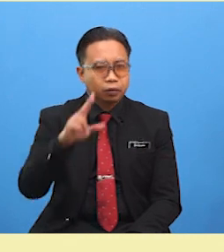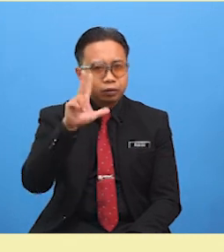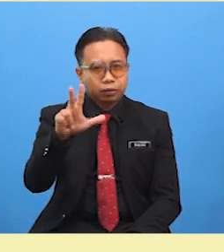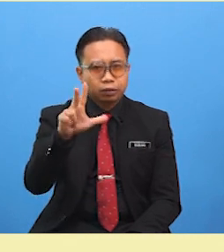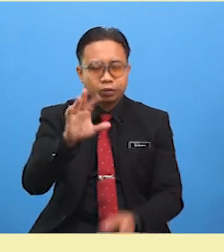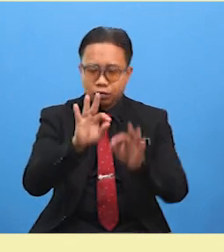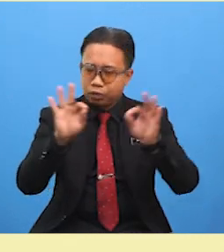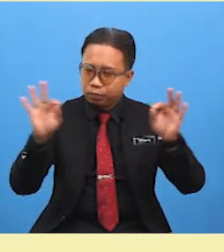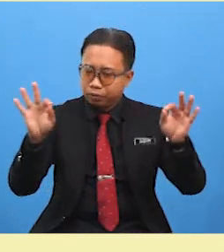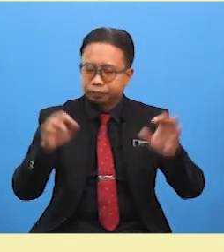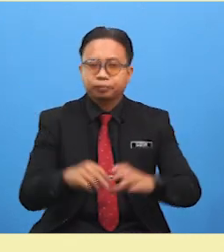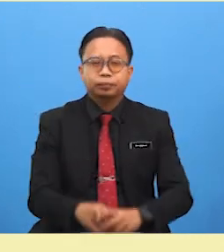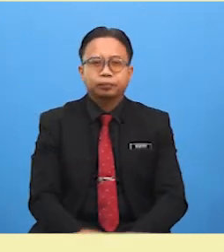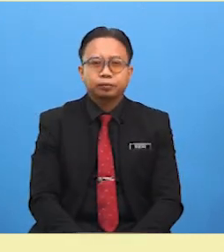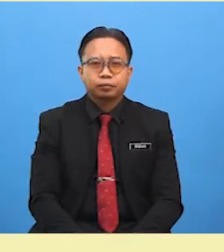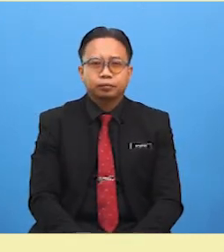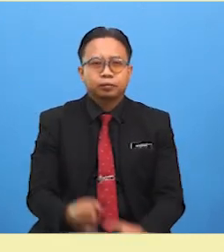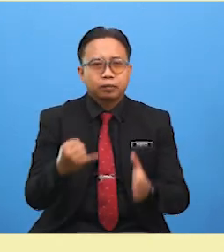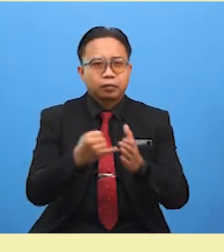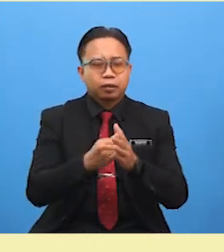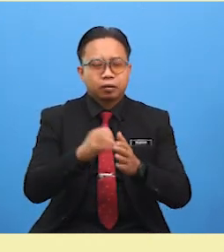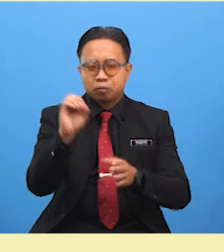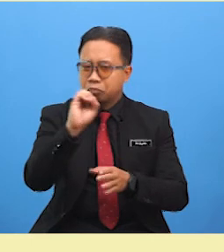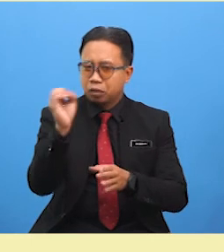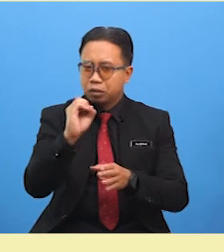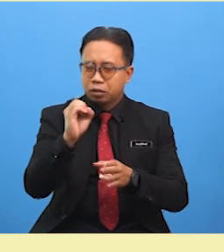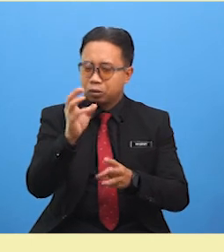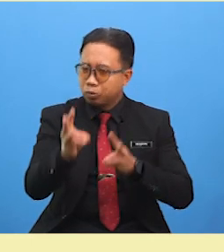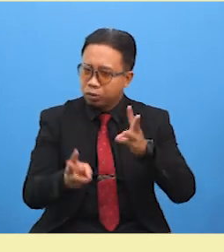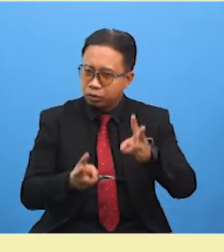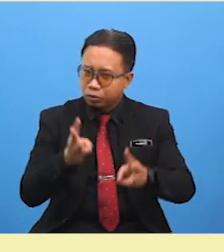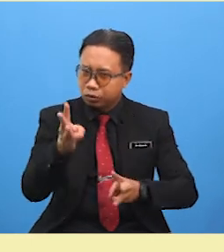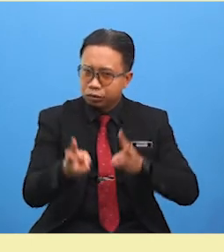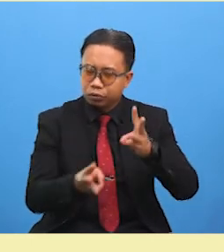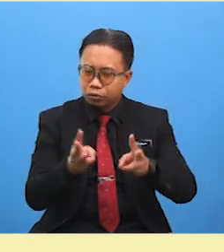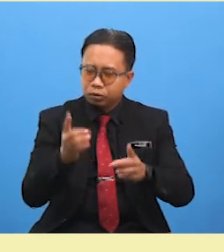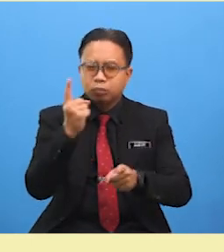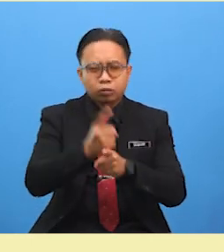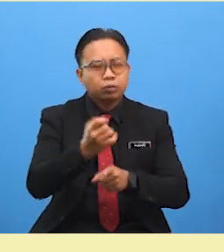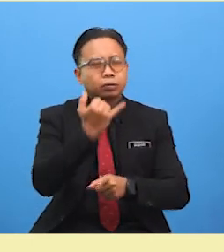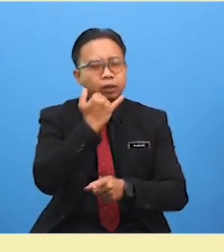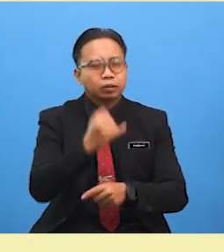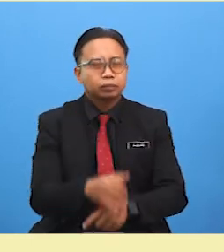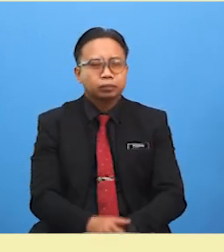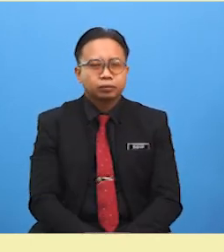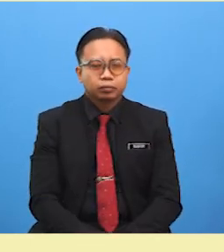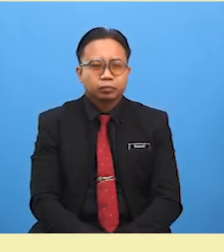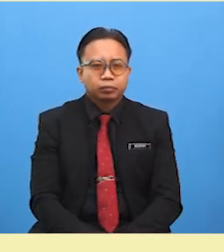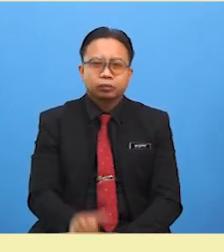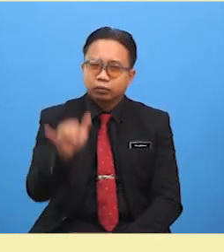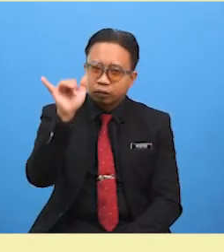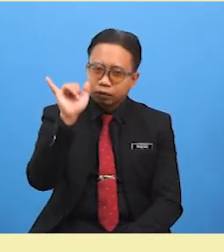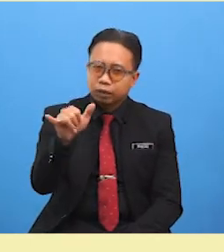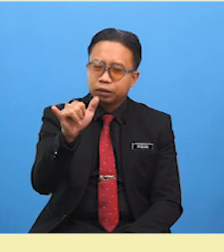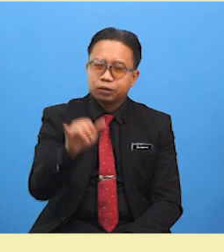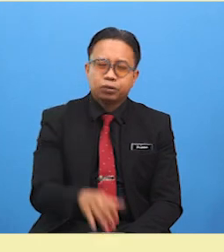Let's look at the third statement. It hasn't got wheels. Is this true or is it false?